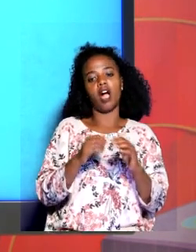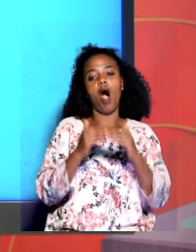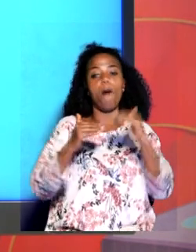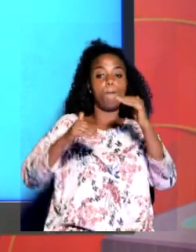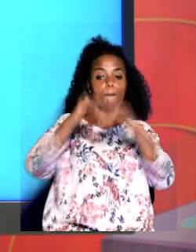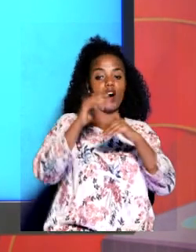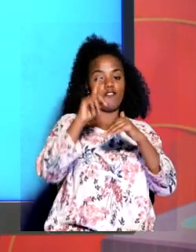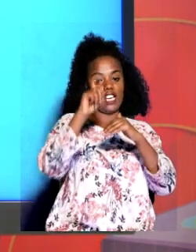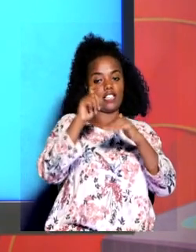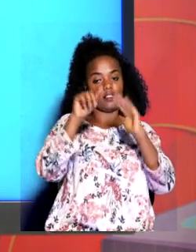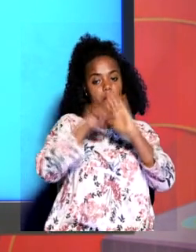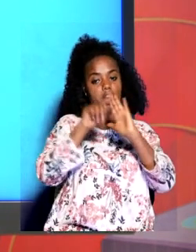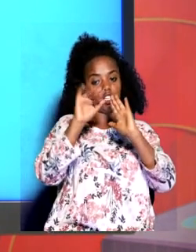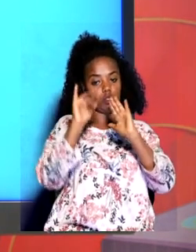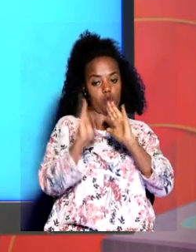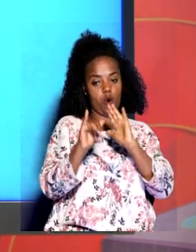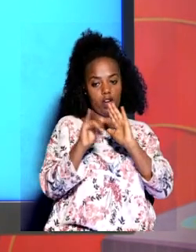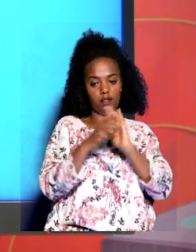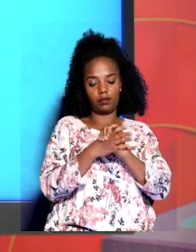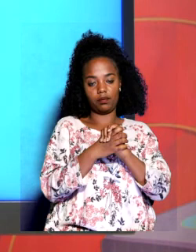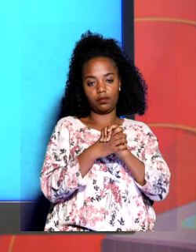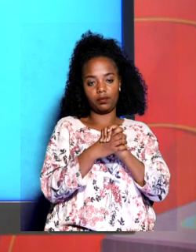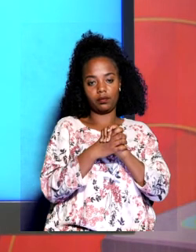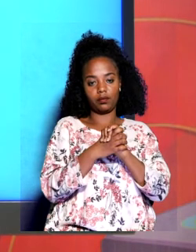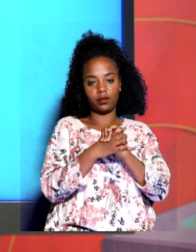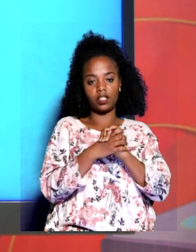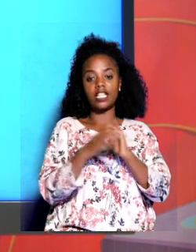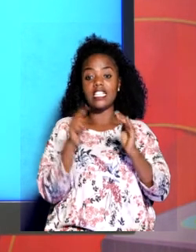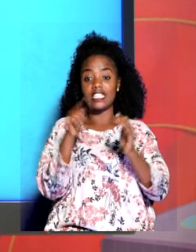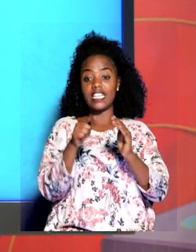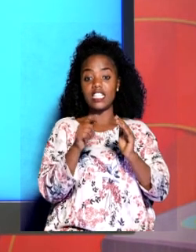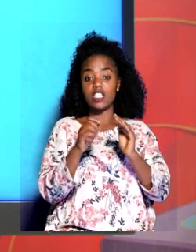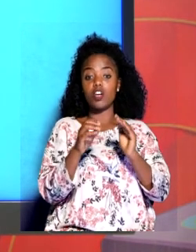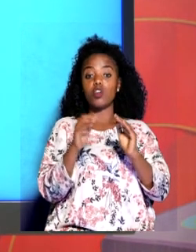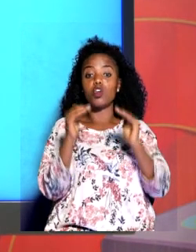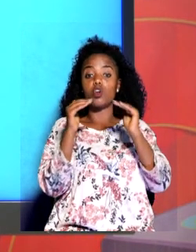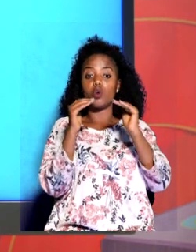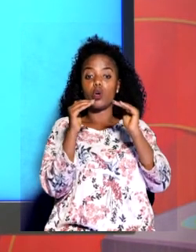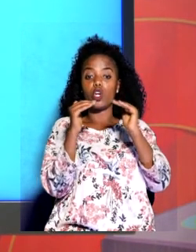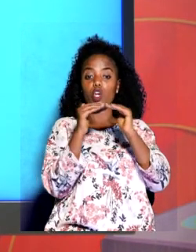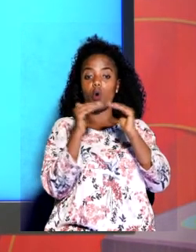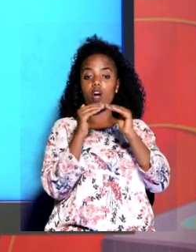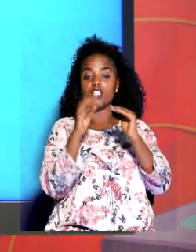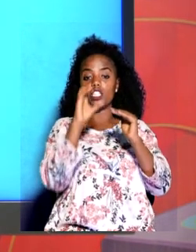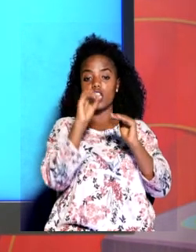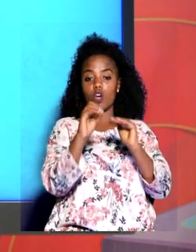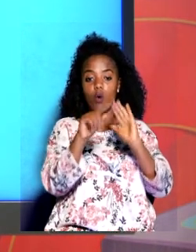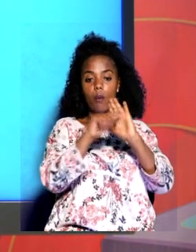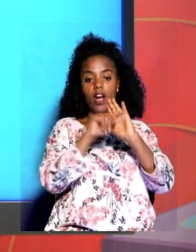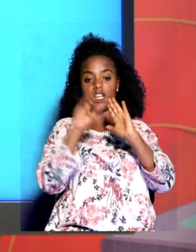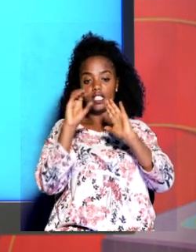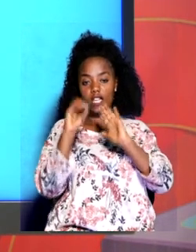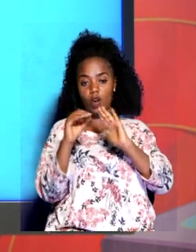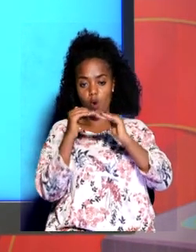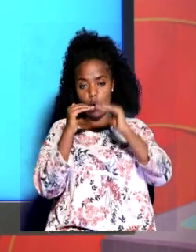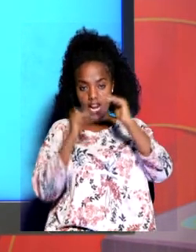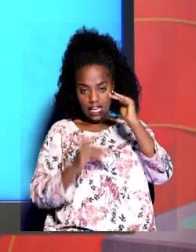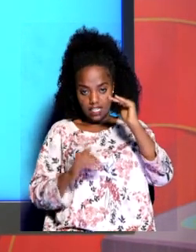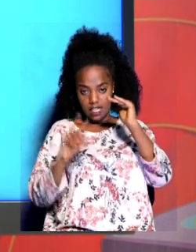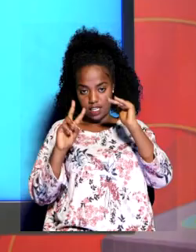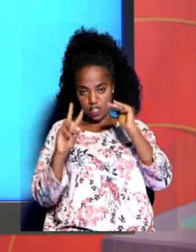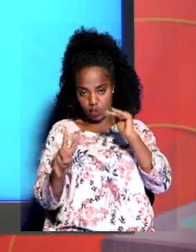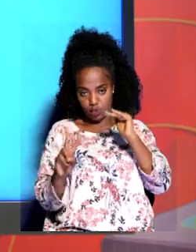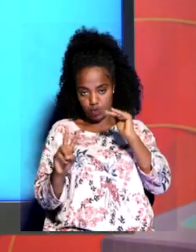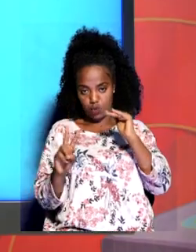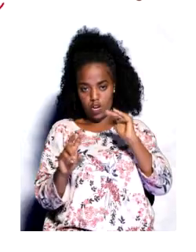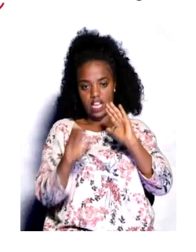2. So when you take the origin and put on this inequality, 0 minus 0 less than 2. 0